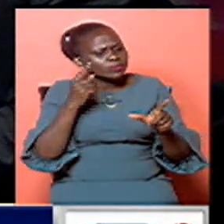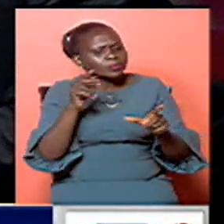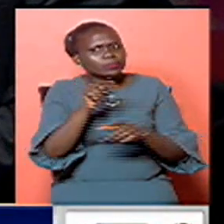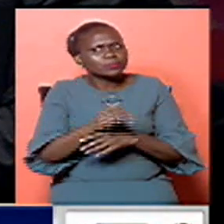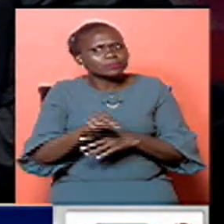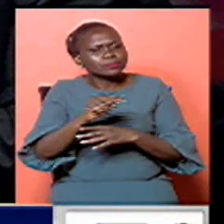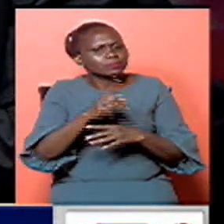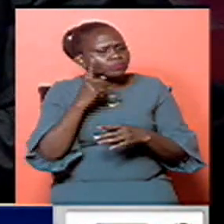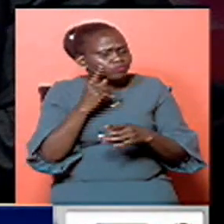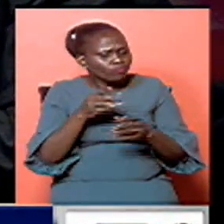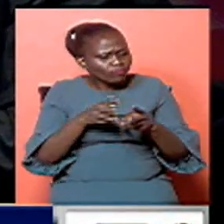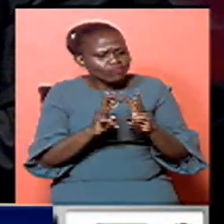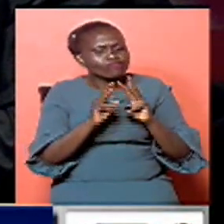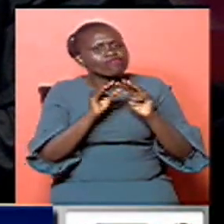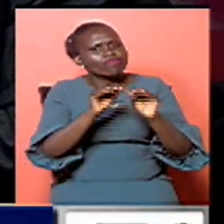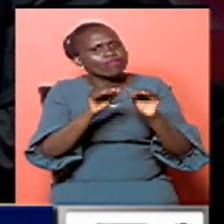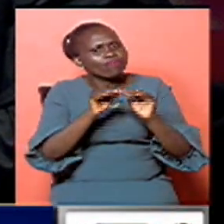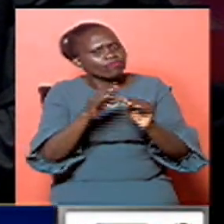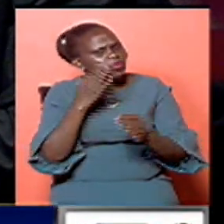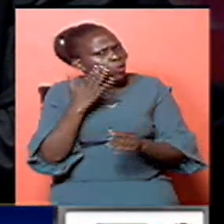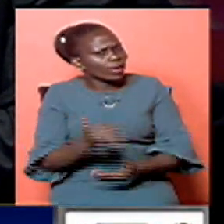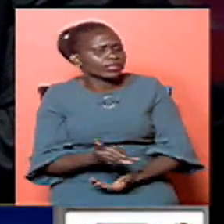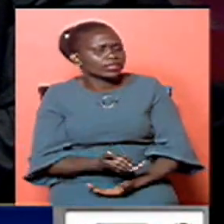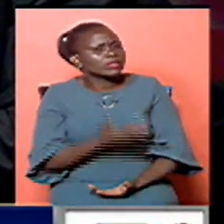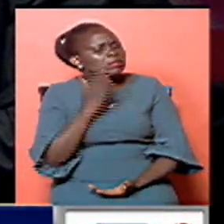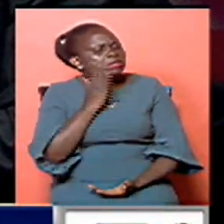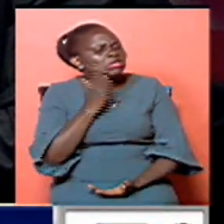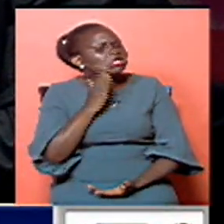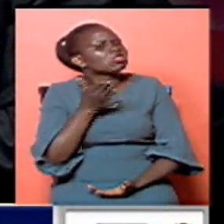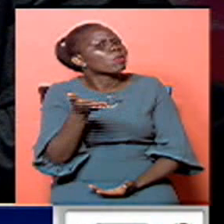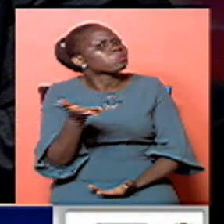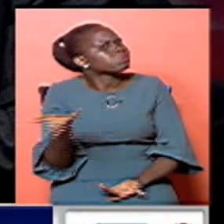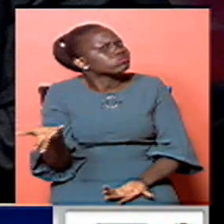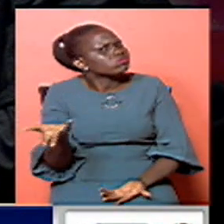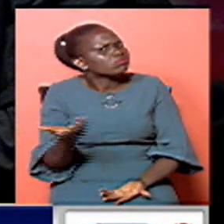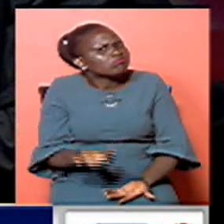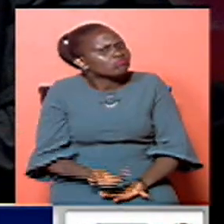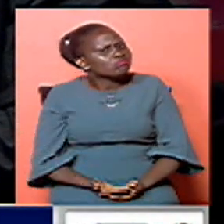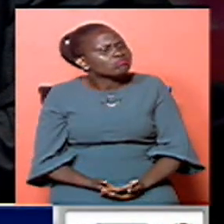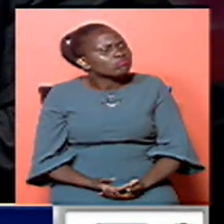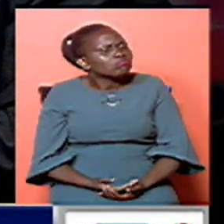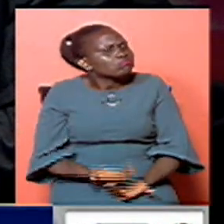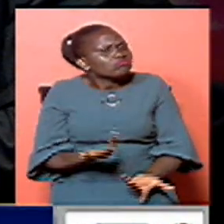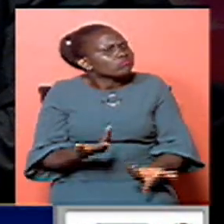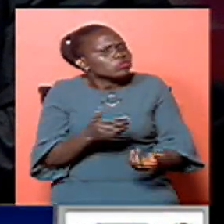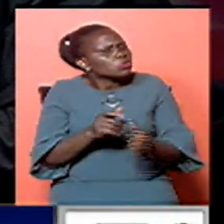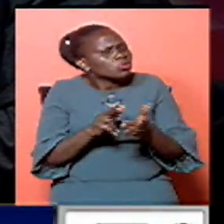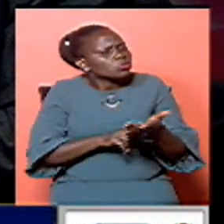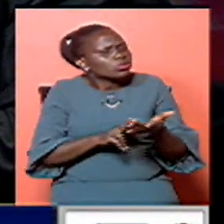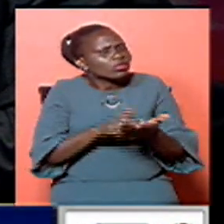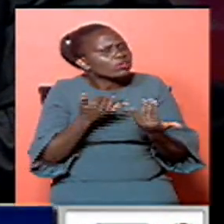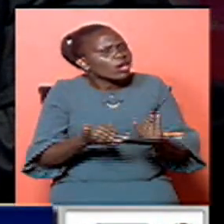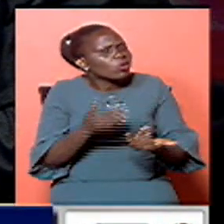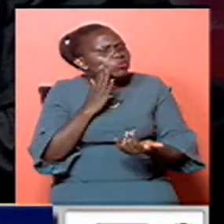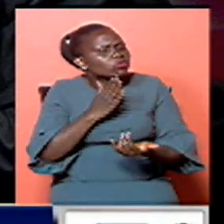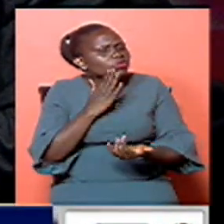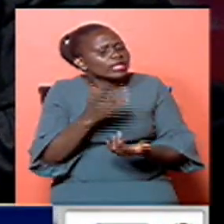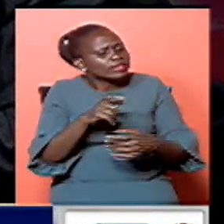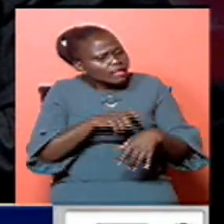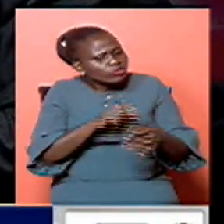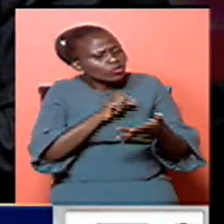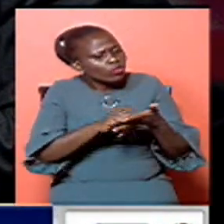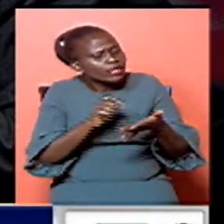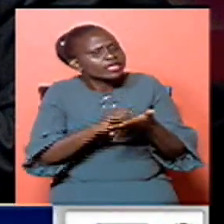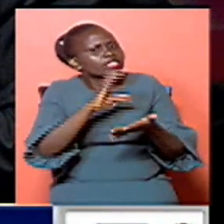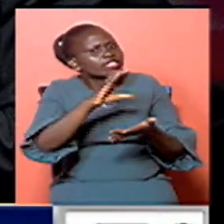national form of instruction right there, when English already is the official tongue that we are using right now in Uganda? When you're writing your